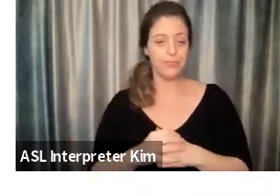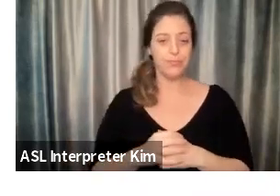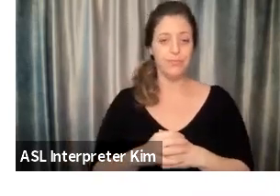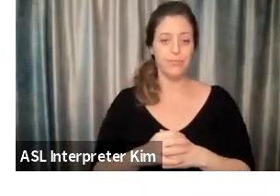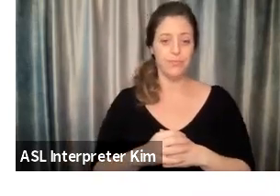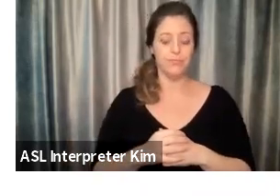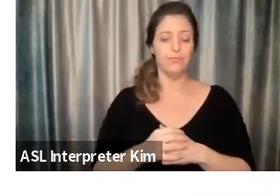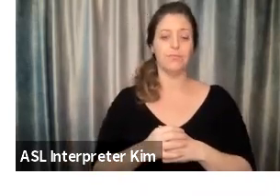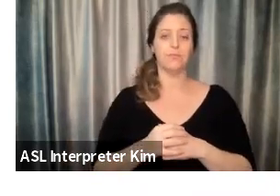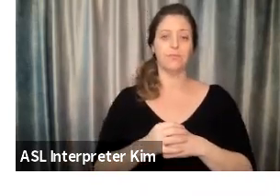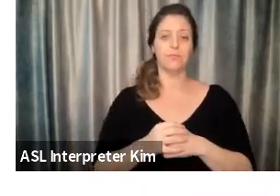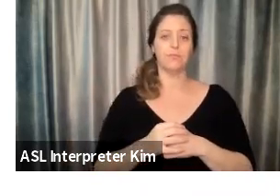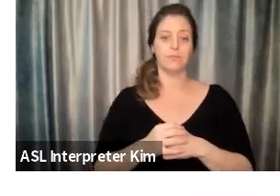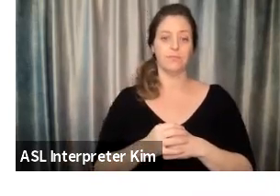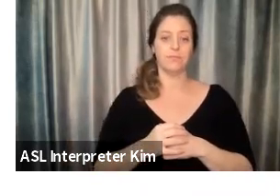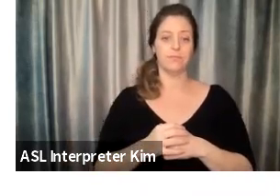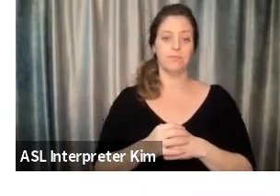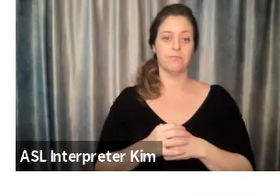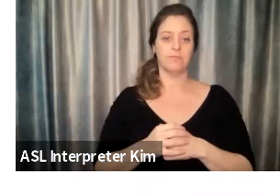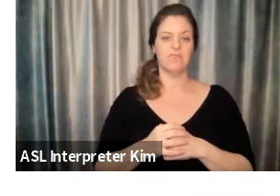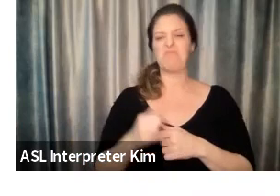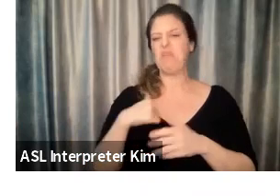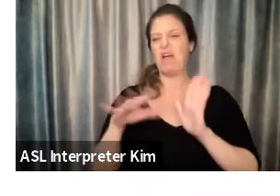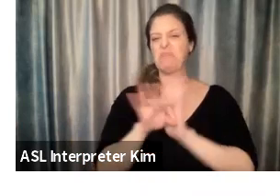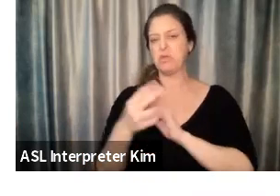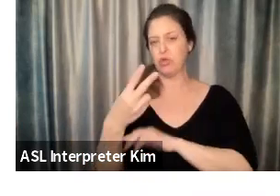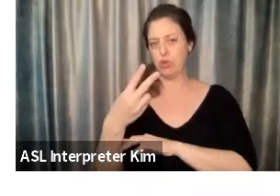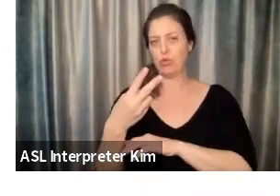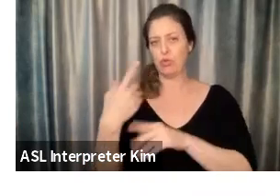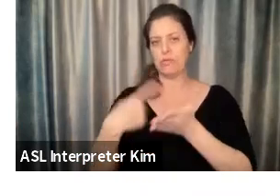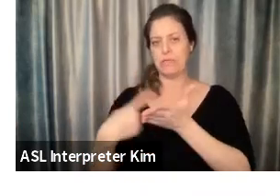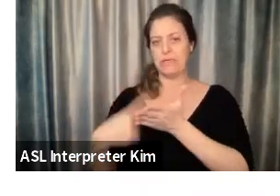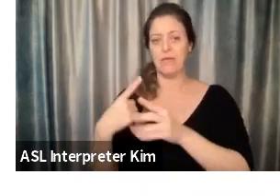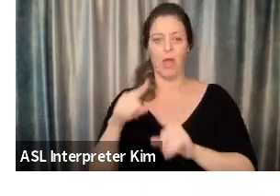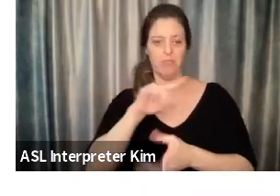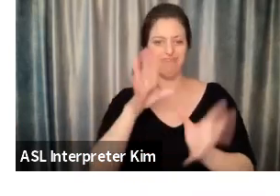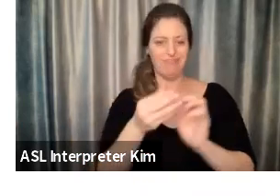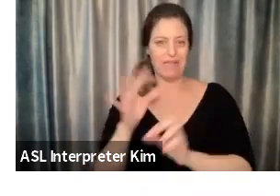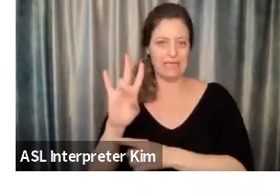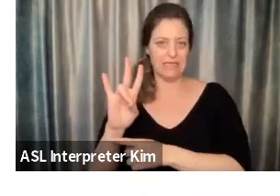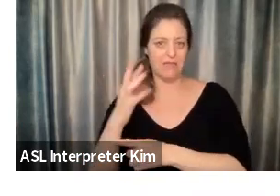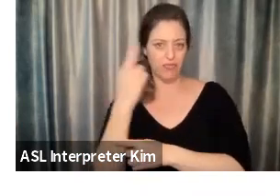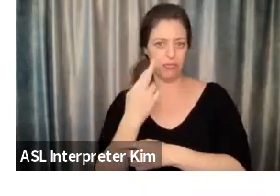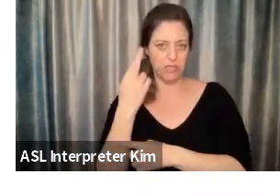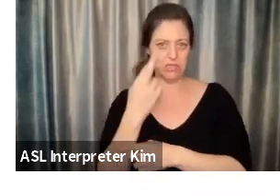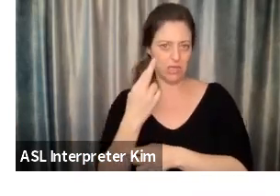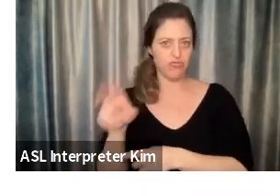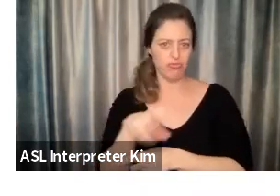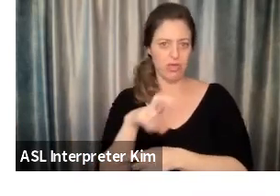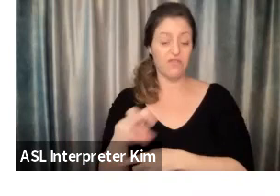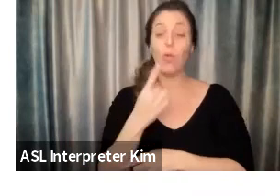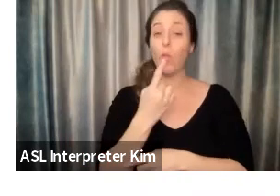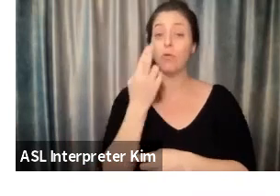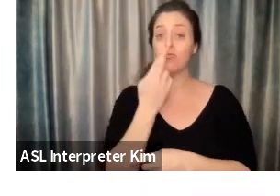based on the 7 reasons, I'm just gonna go over 2 of them. But here are the 7 reasons. One of them could be